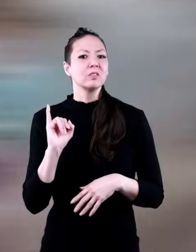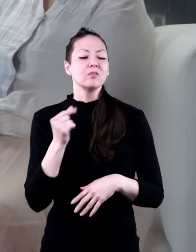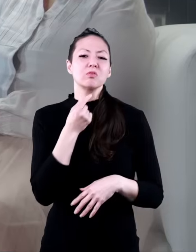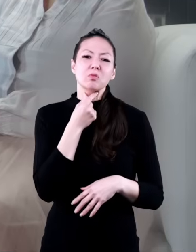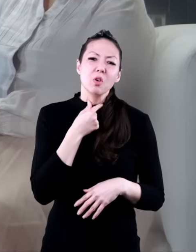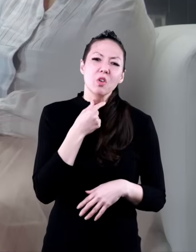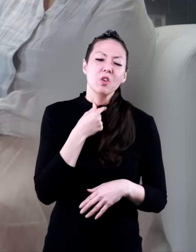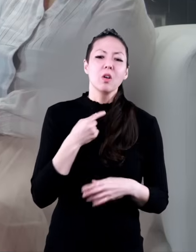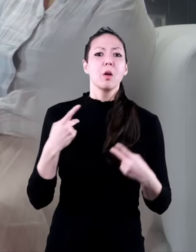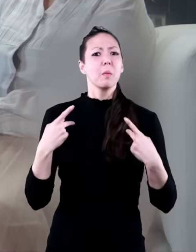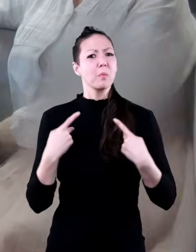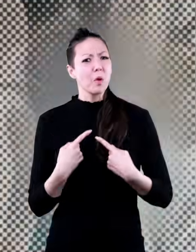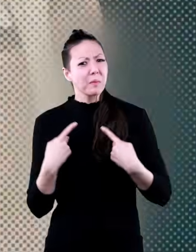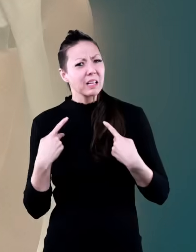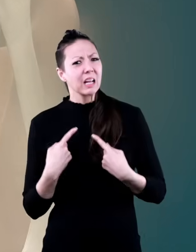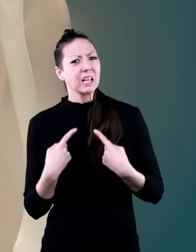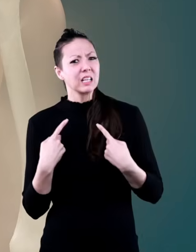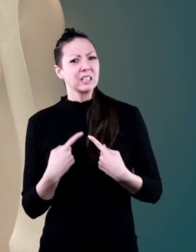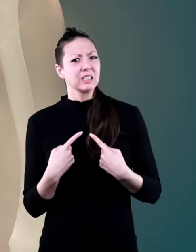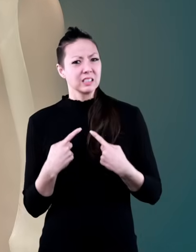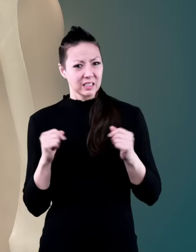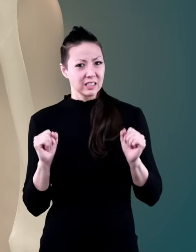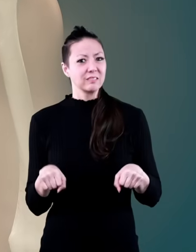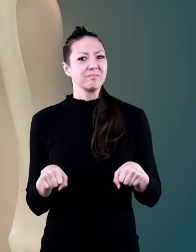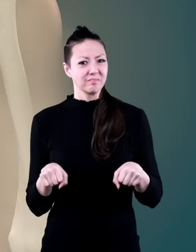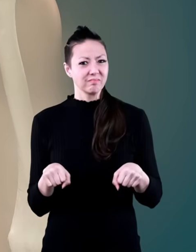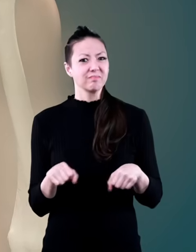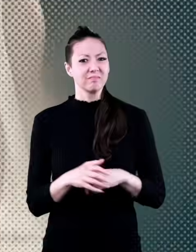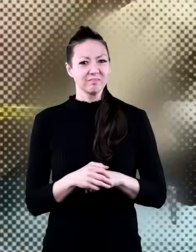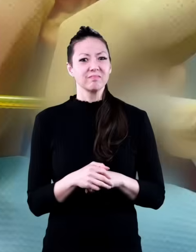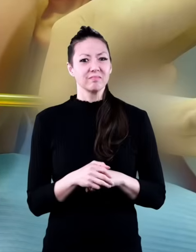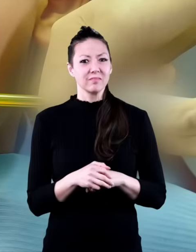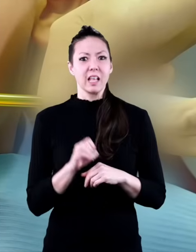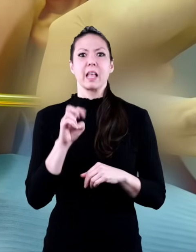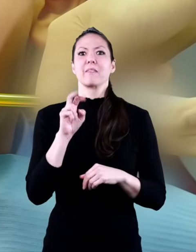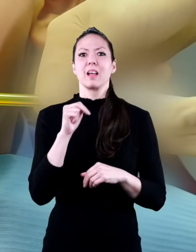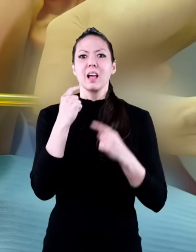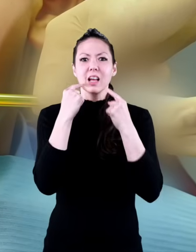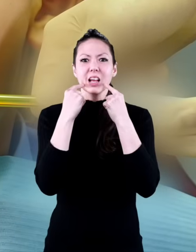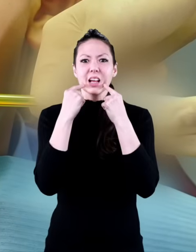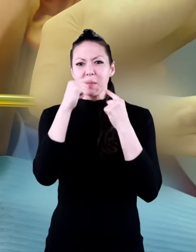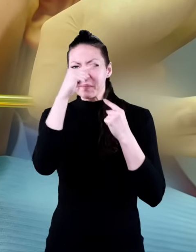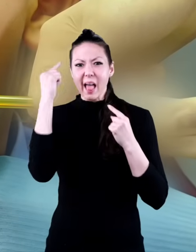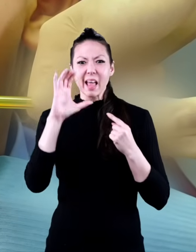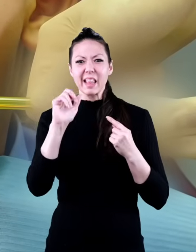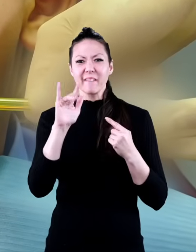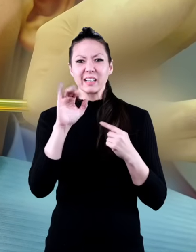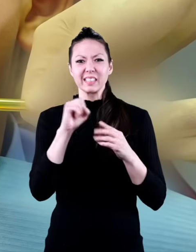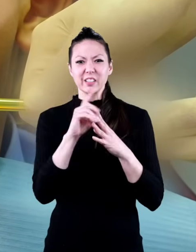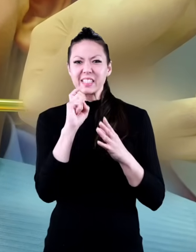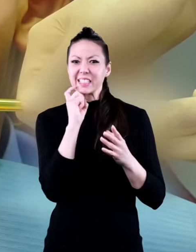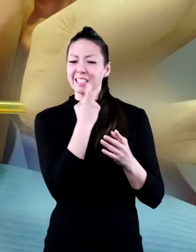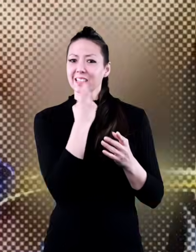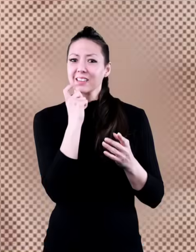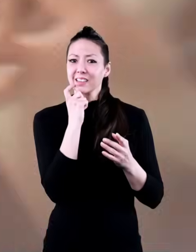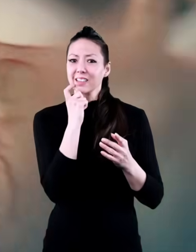sore throats pneumonia and even cavities